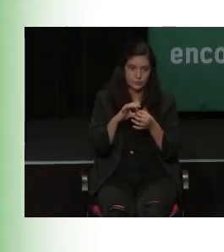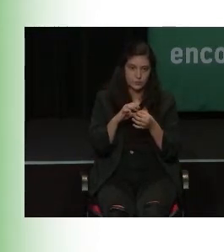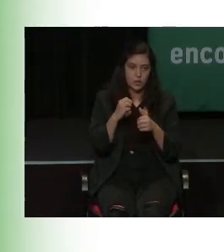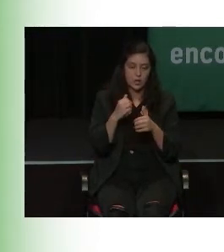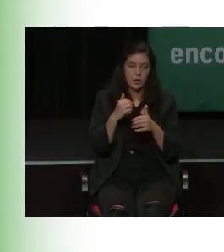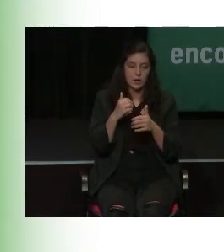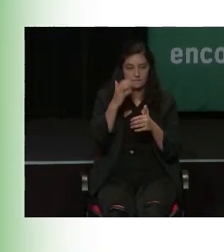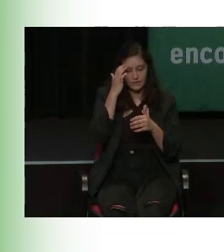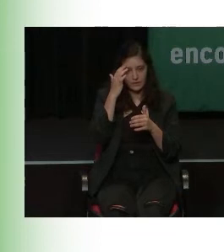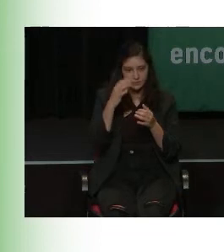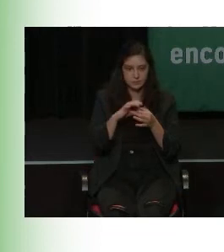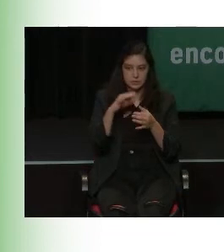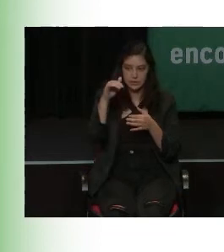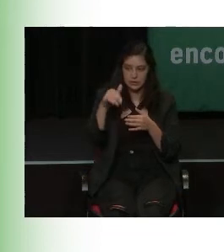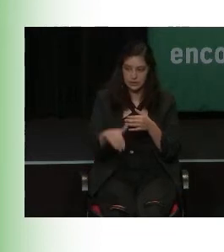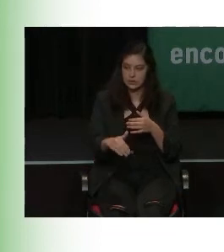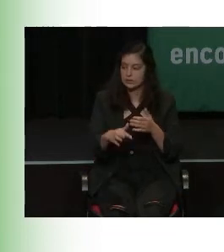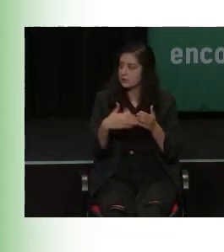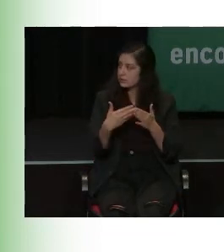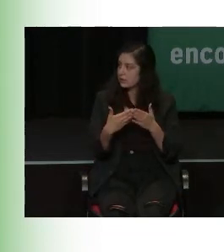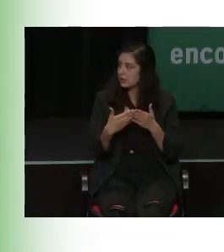Hi. Yeah, I can hear you.